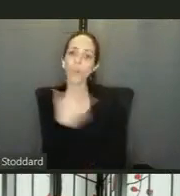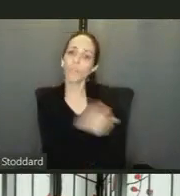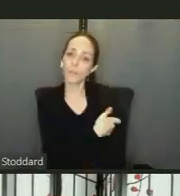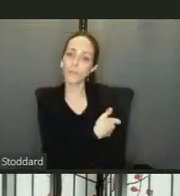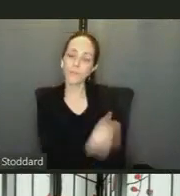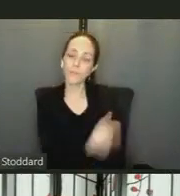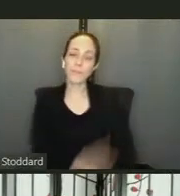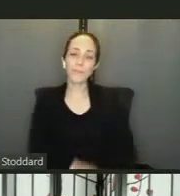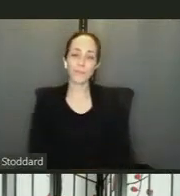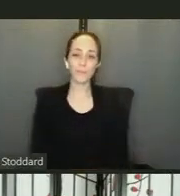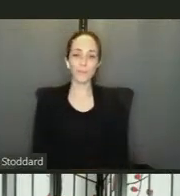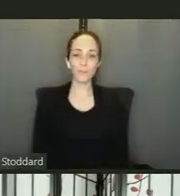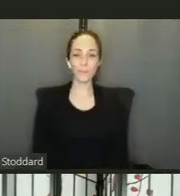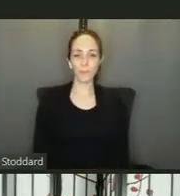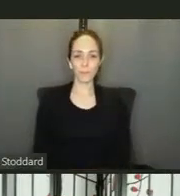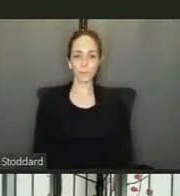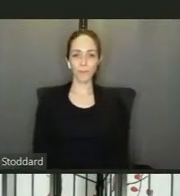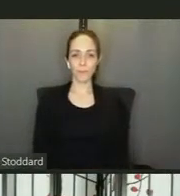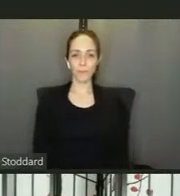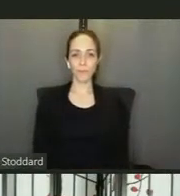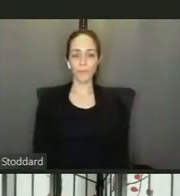safe. Next slide, please.